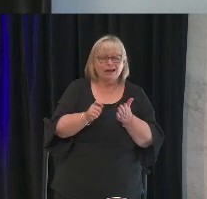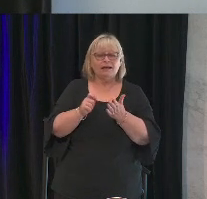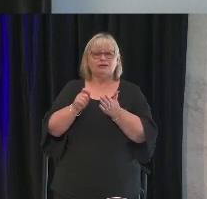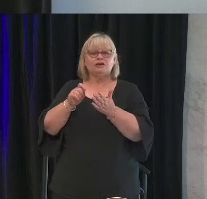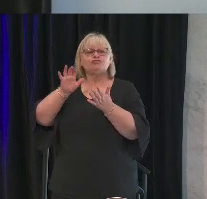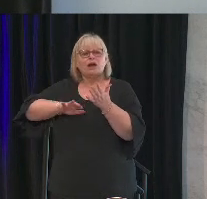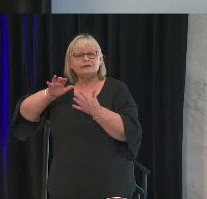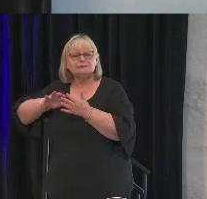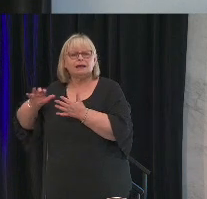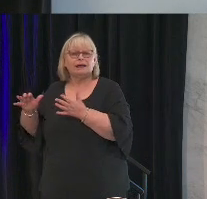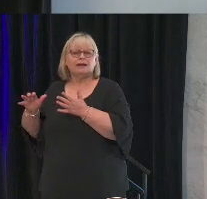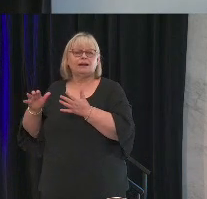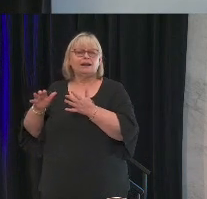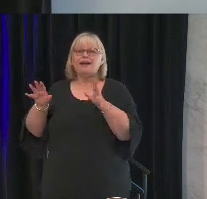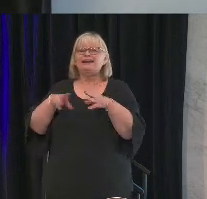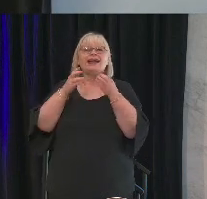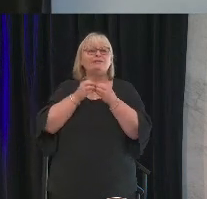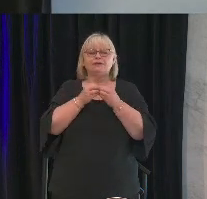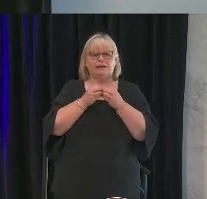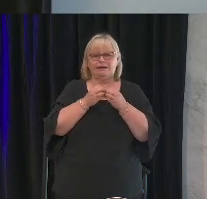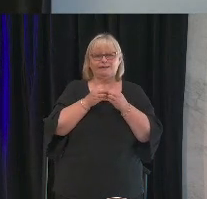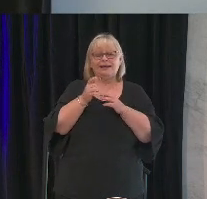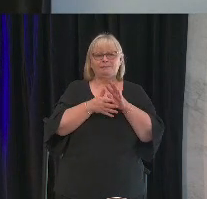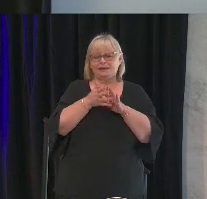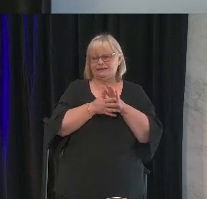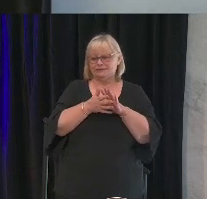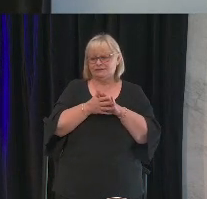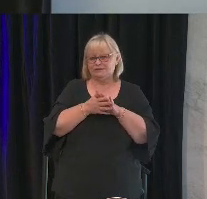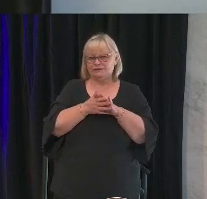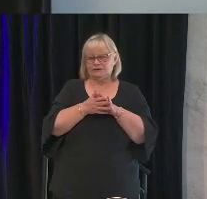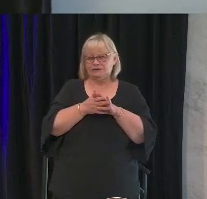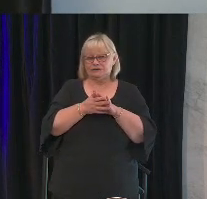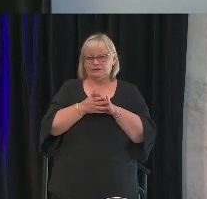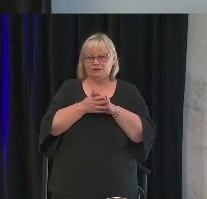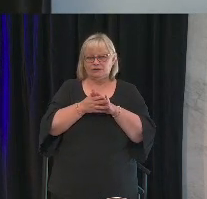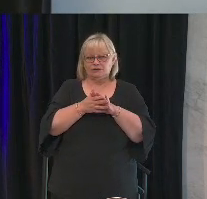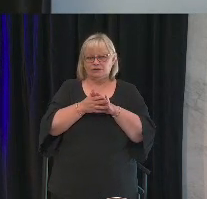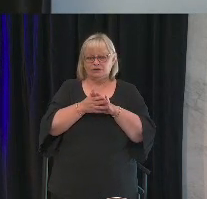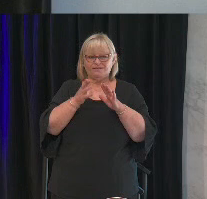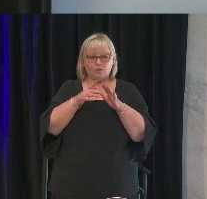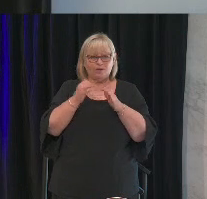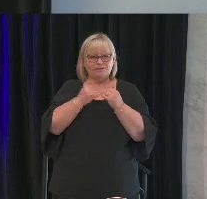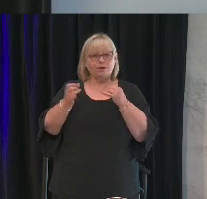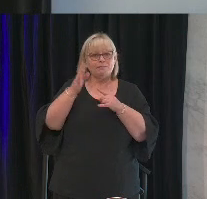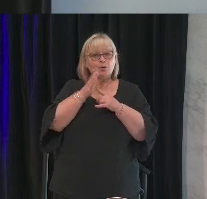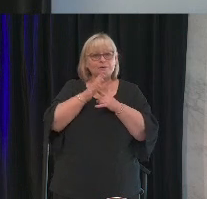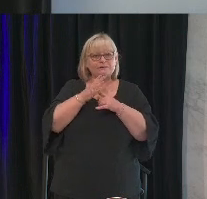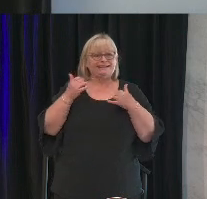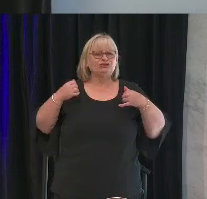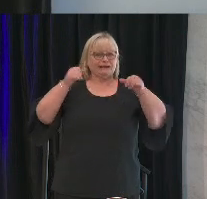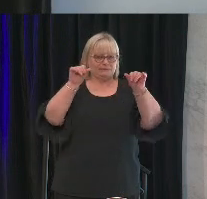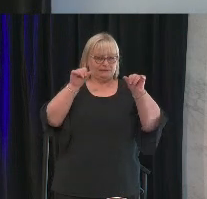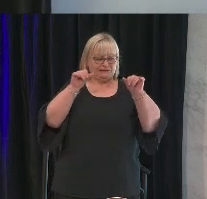writing and in all that it represents as a key achievement of